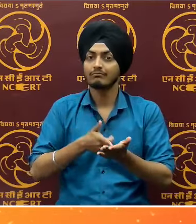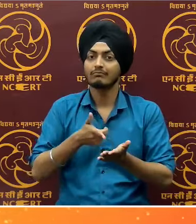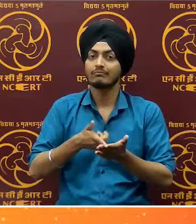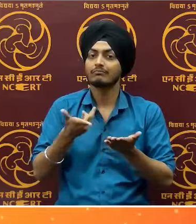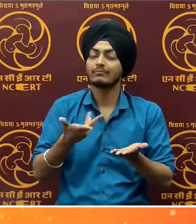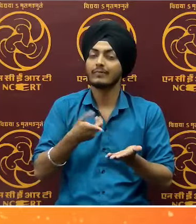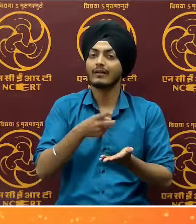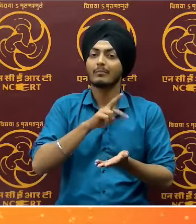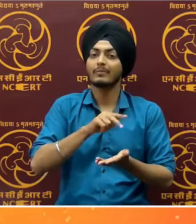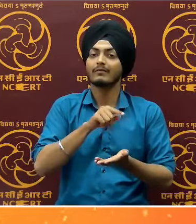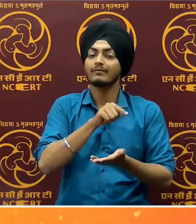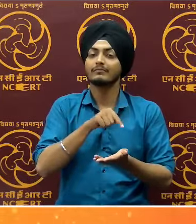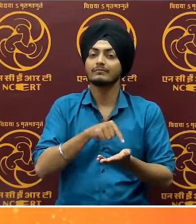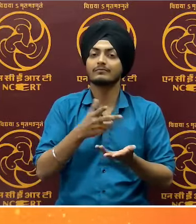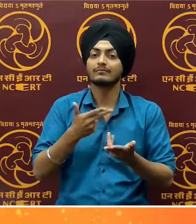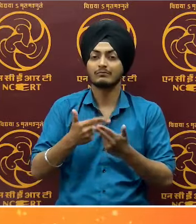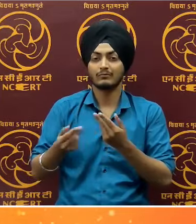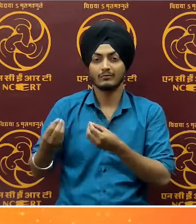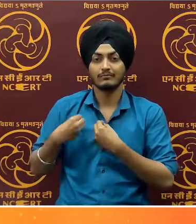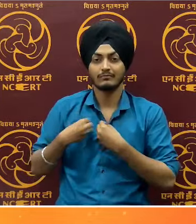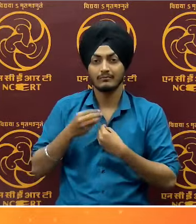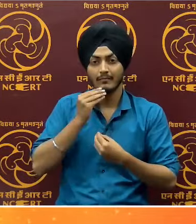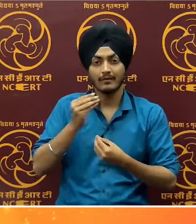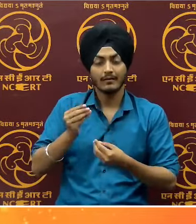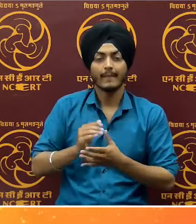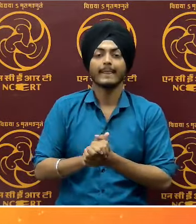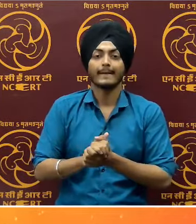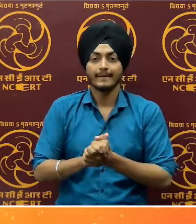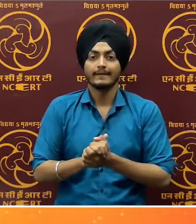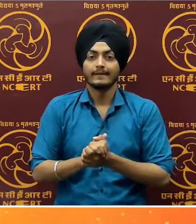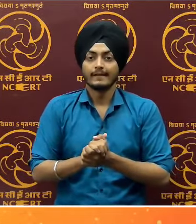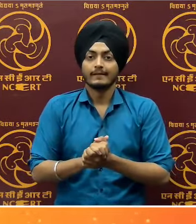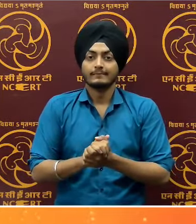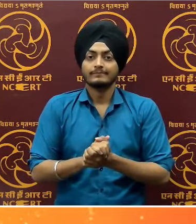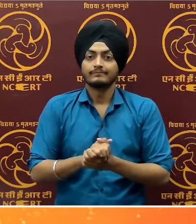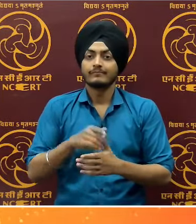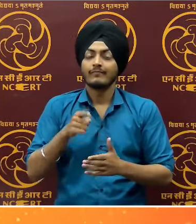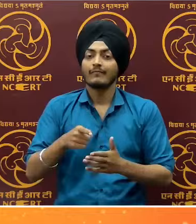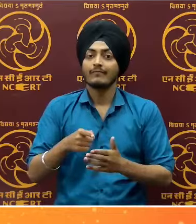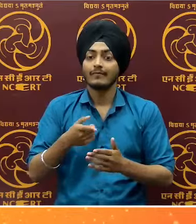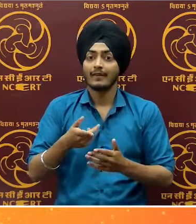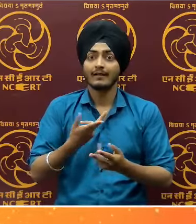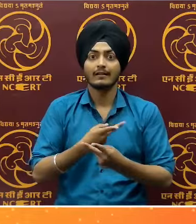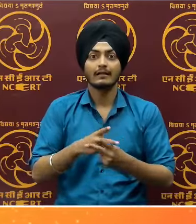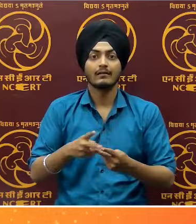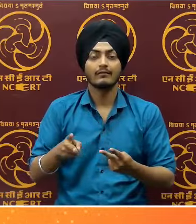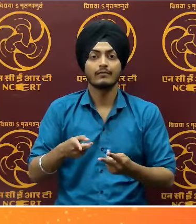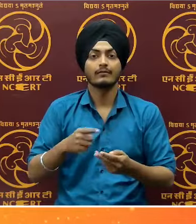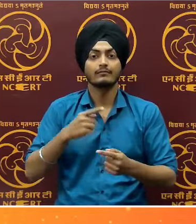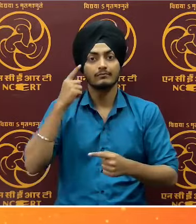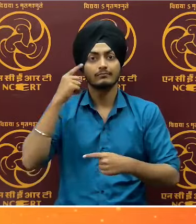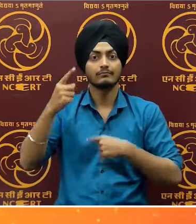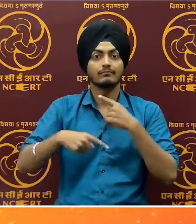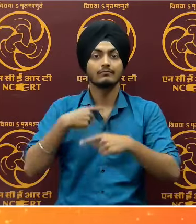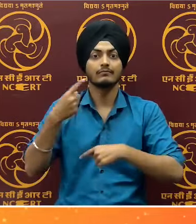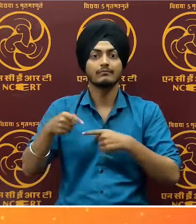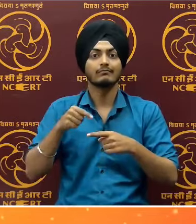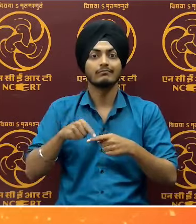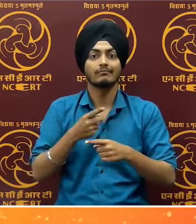meaning. So would you like to explain that? So the means of production, factors of production is the